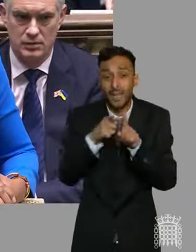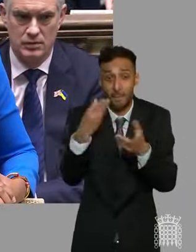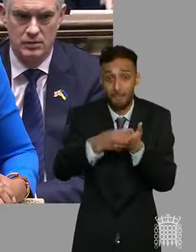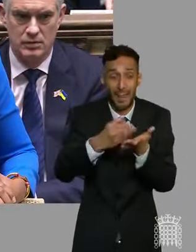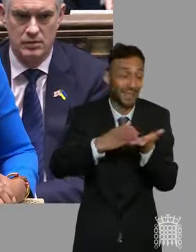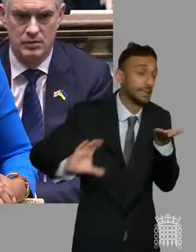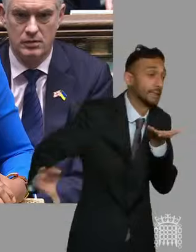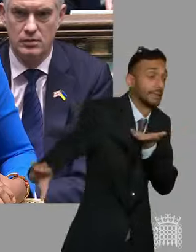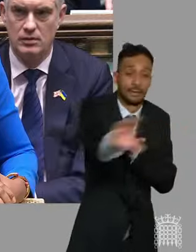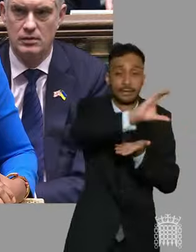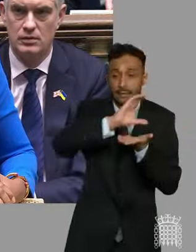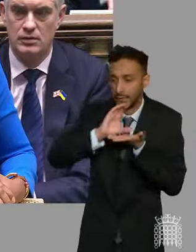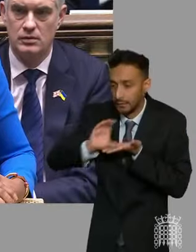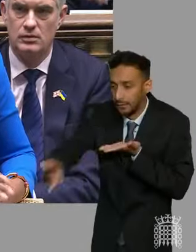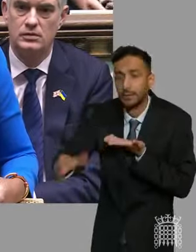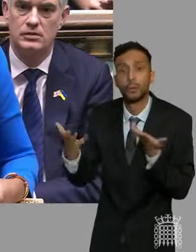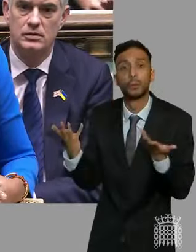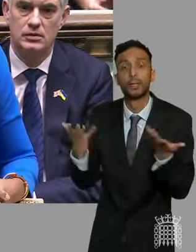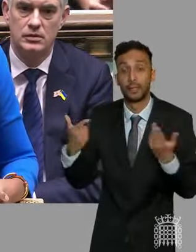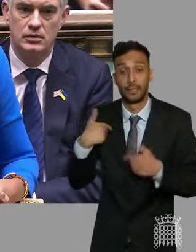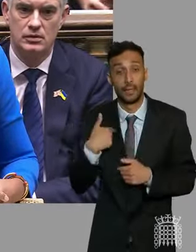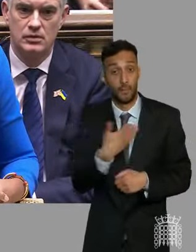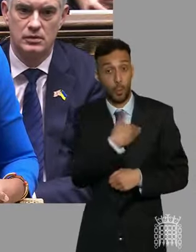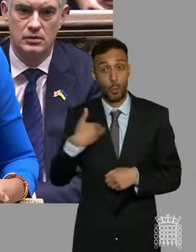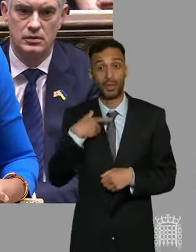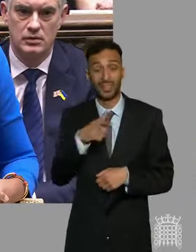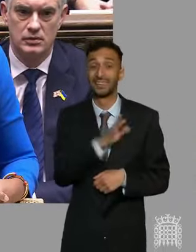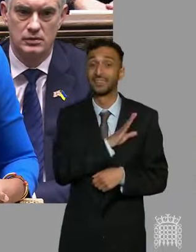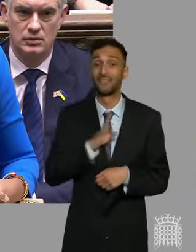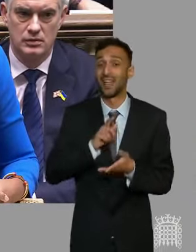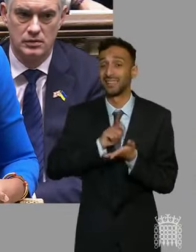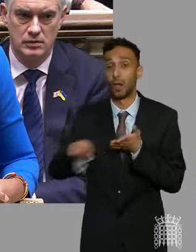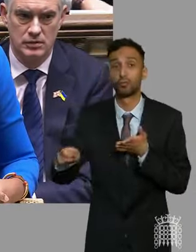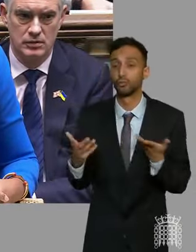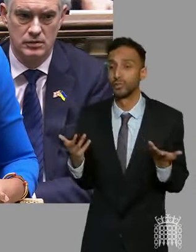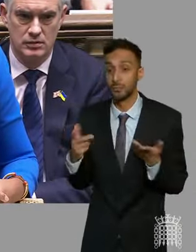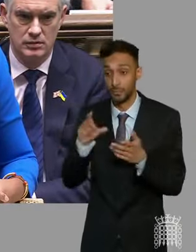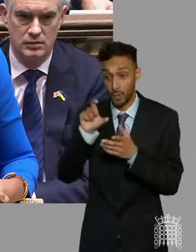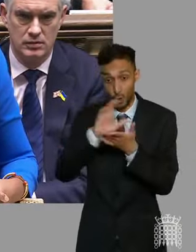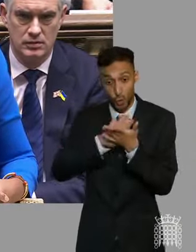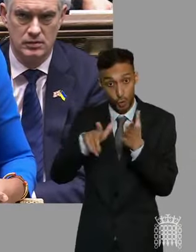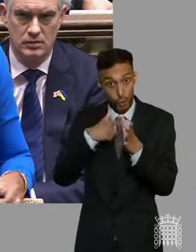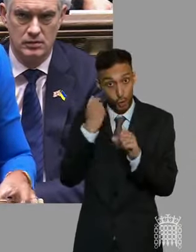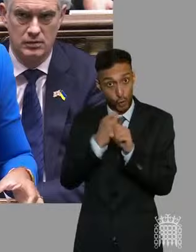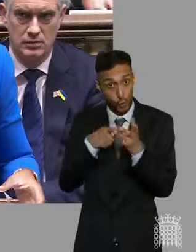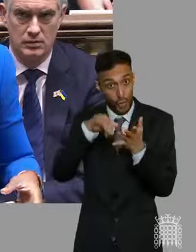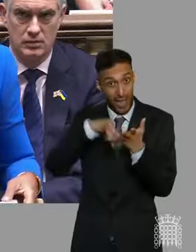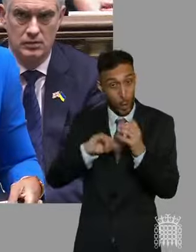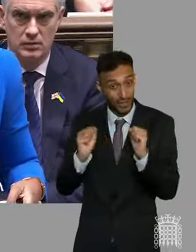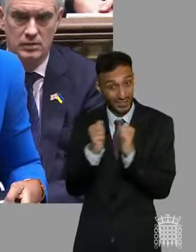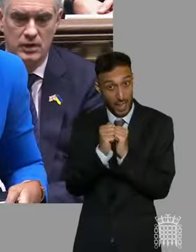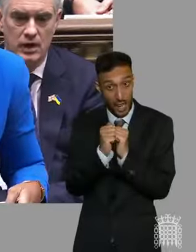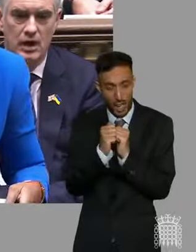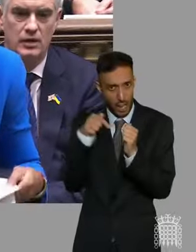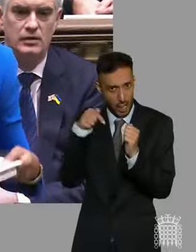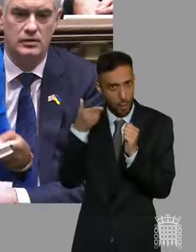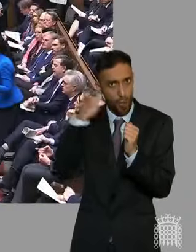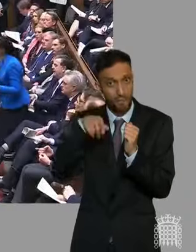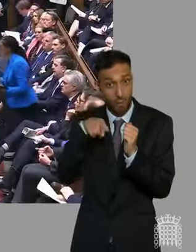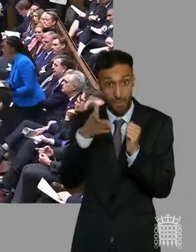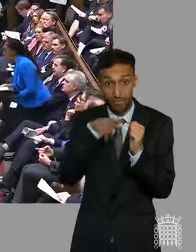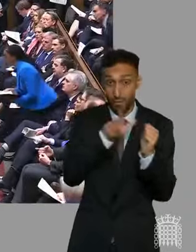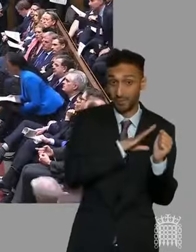Chagos deal would come out of the defence budget. Can he confirm to the House that none of the defence uplift includes payments for his Chagos